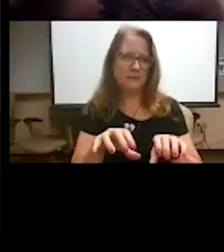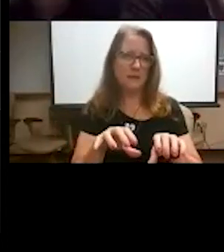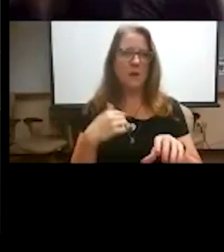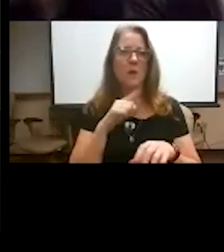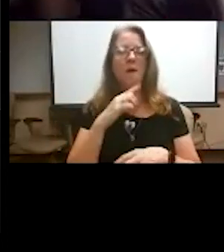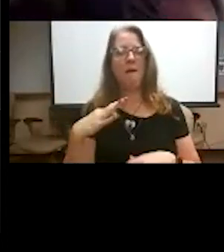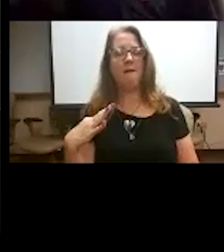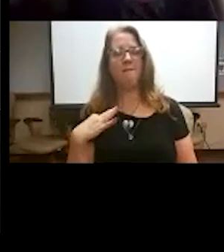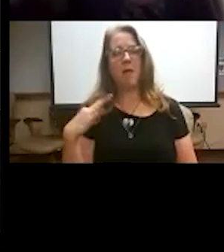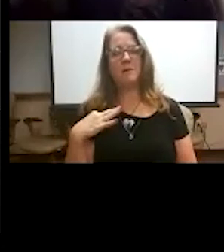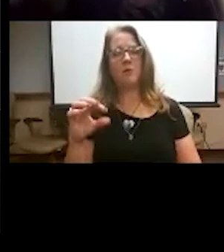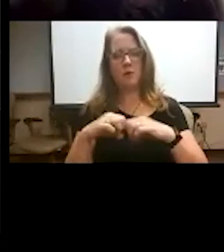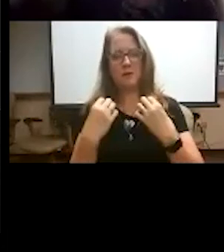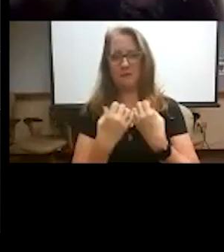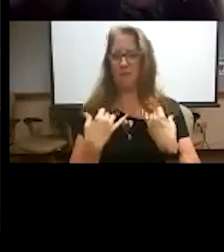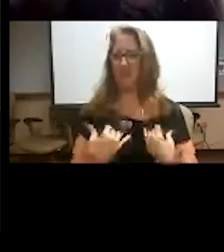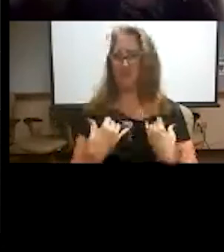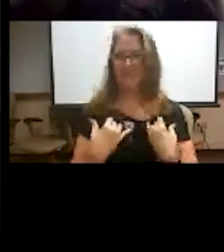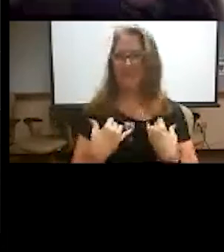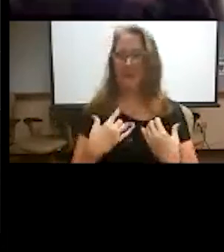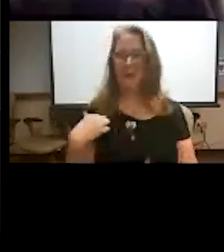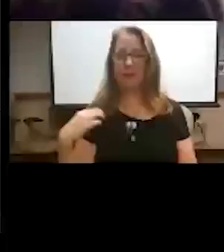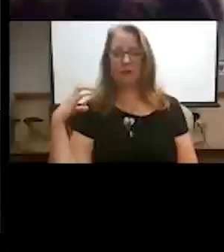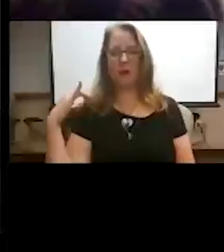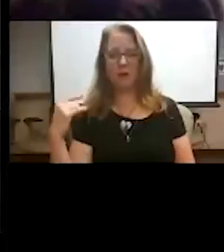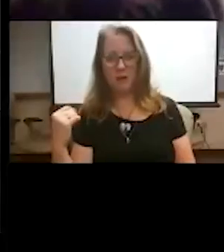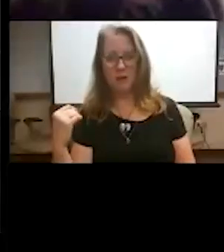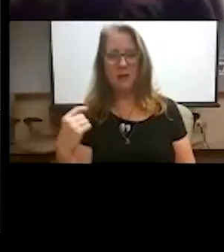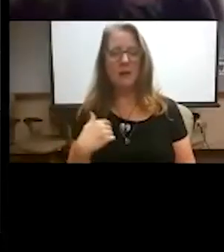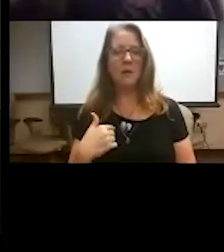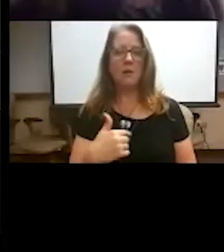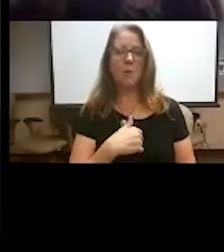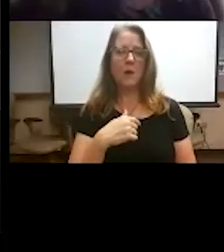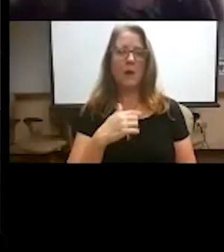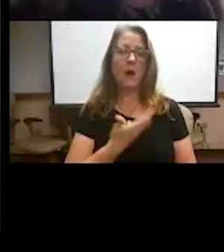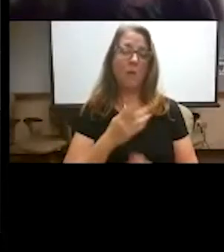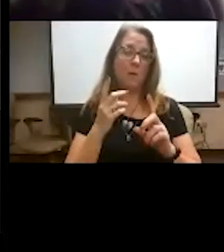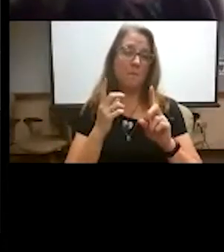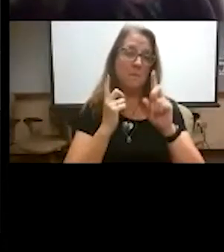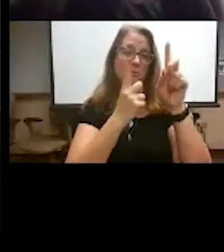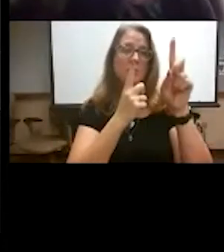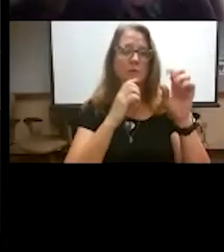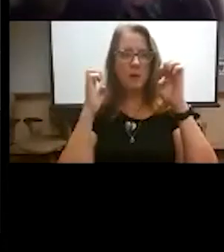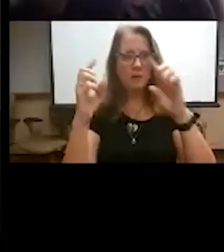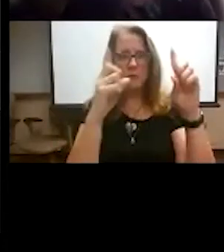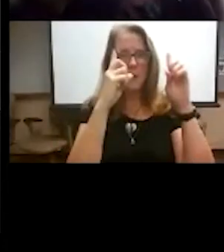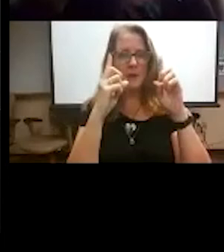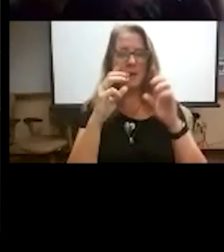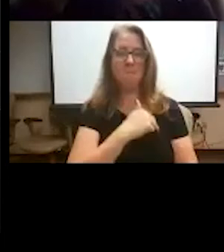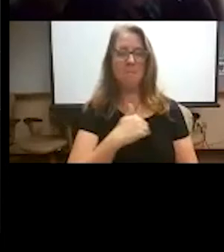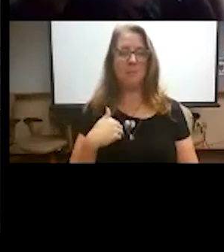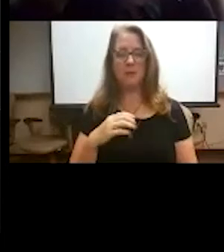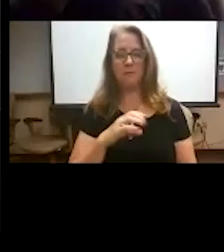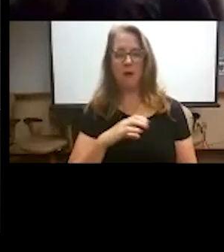agents organization at this point. I'm chairing it. And our mission is to educate members of Congress and